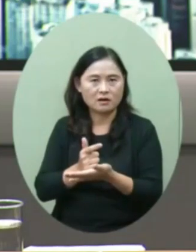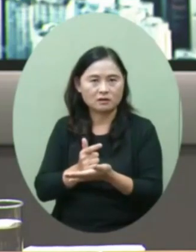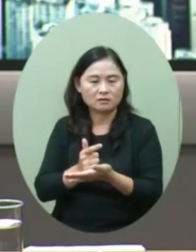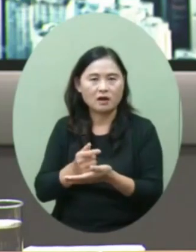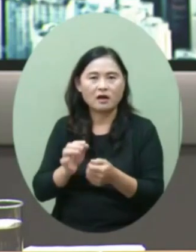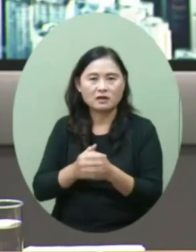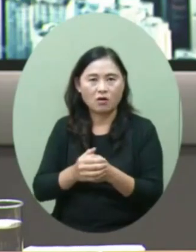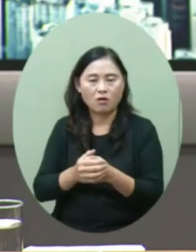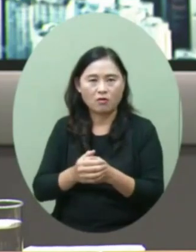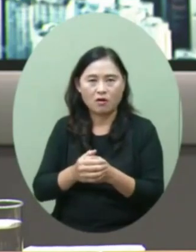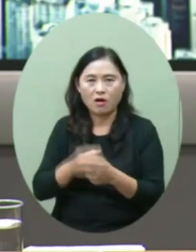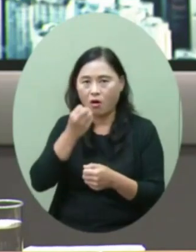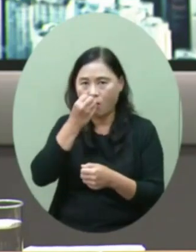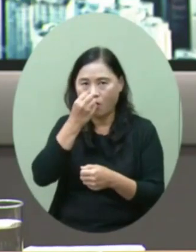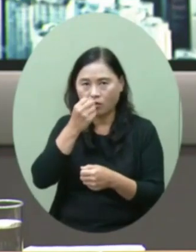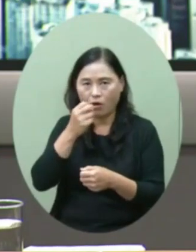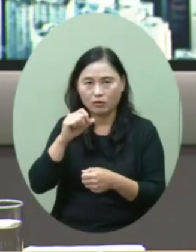step, and that is to set up